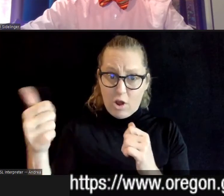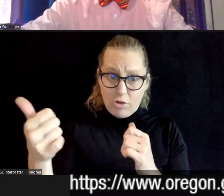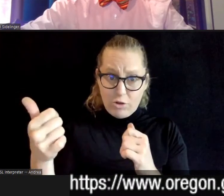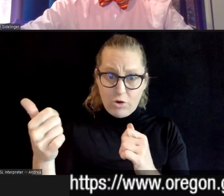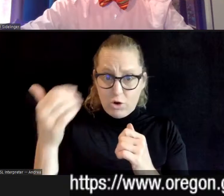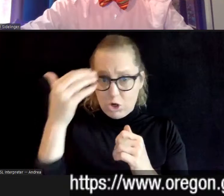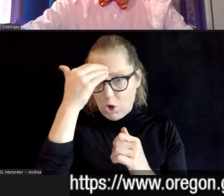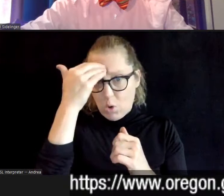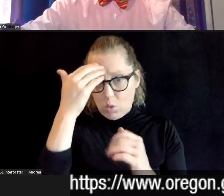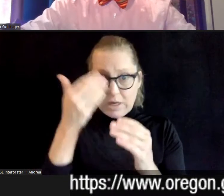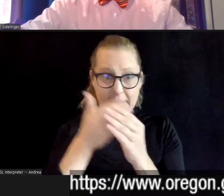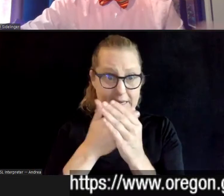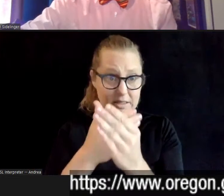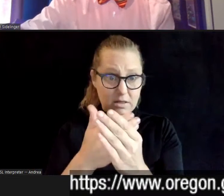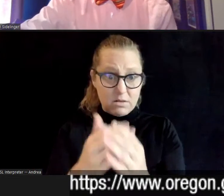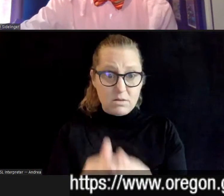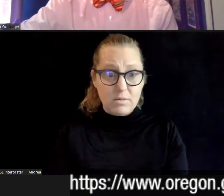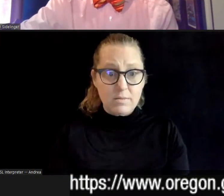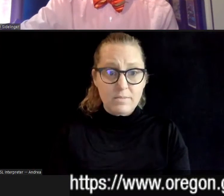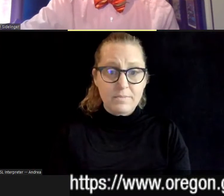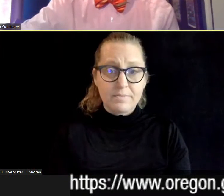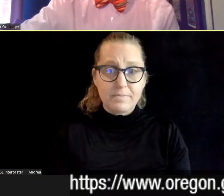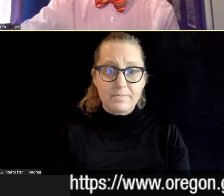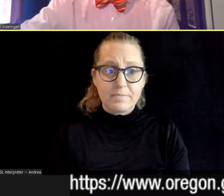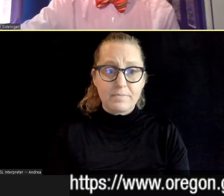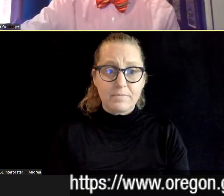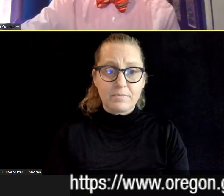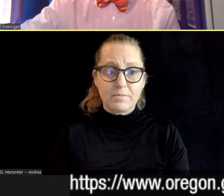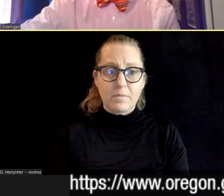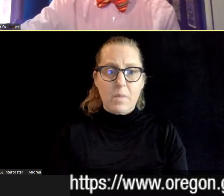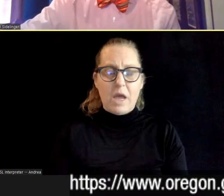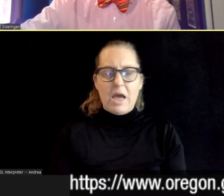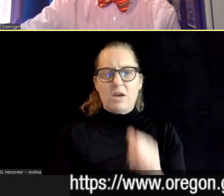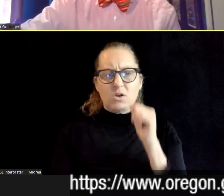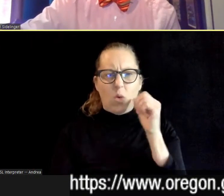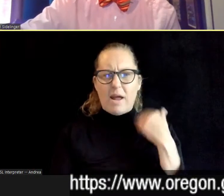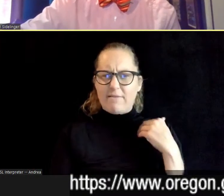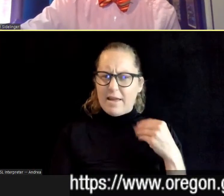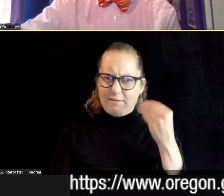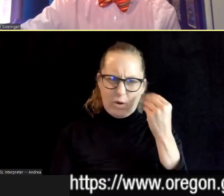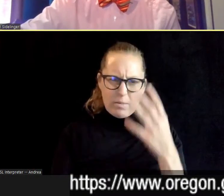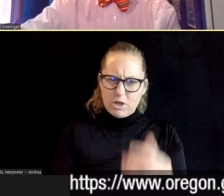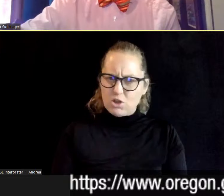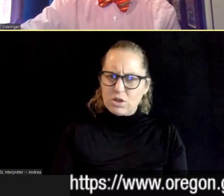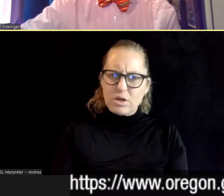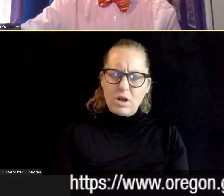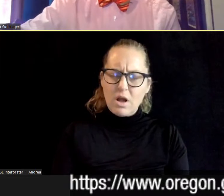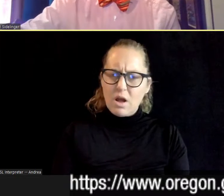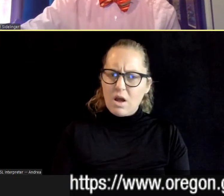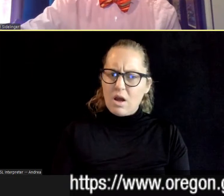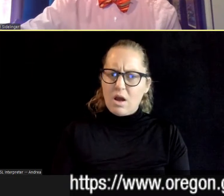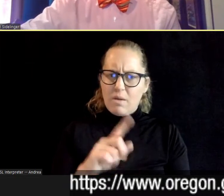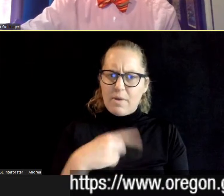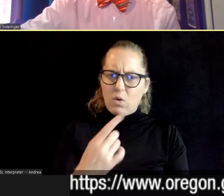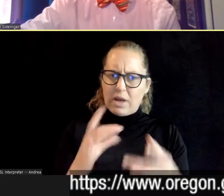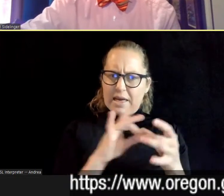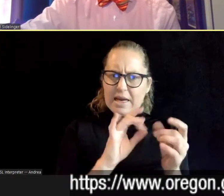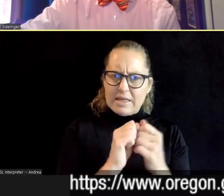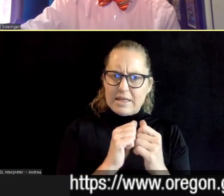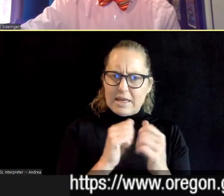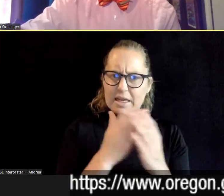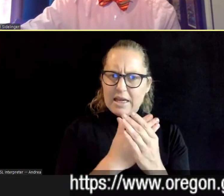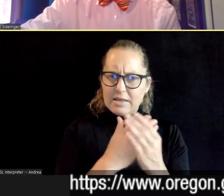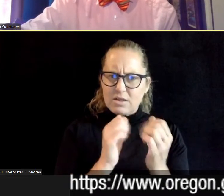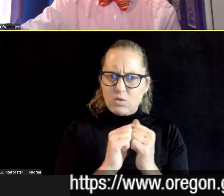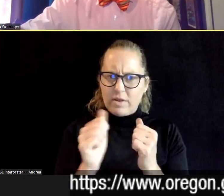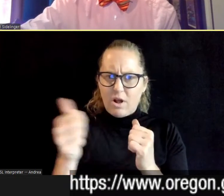known cases? Yeah, I don't have the information on direct connection of cases to others.